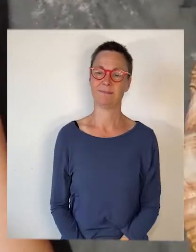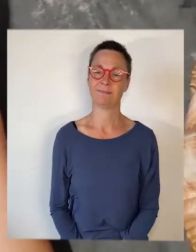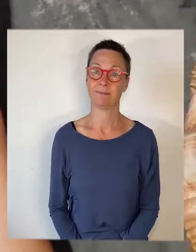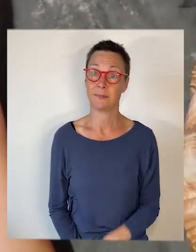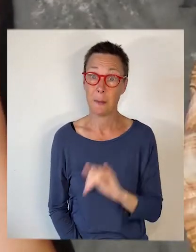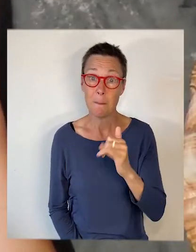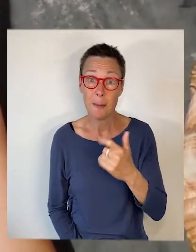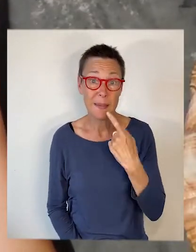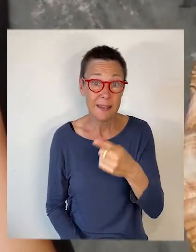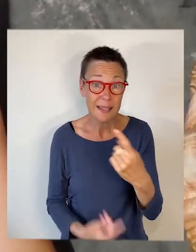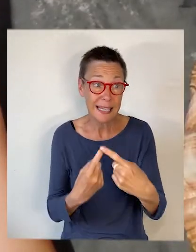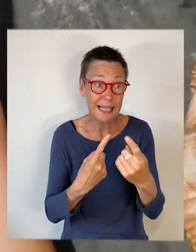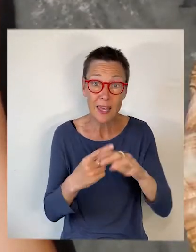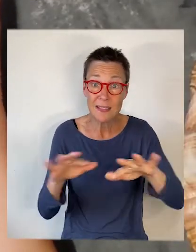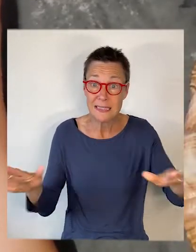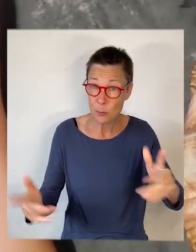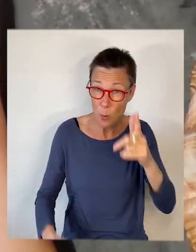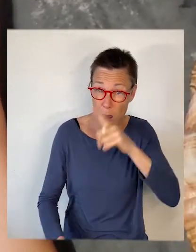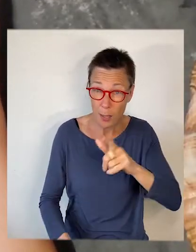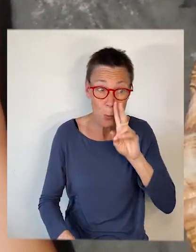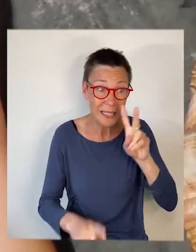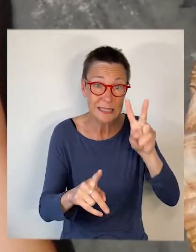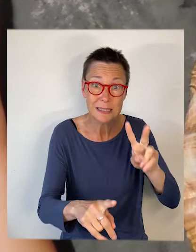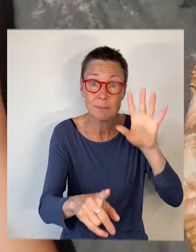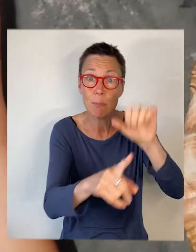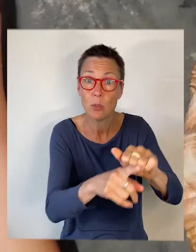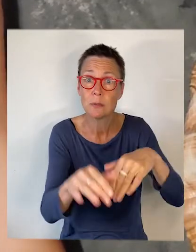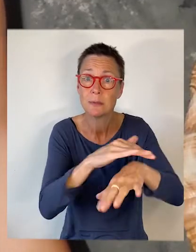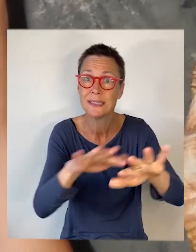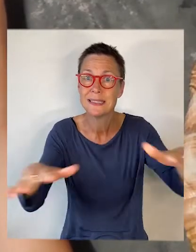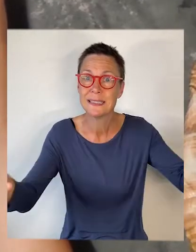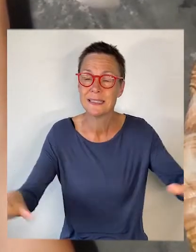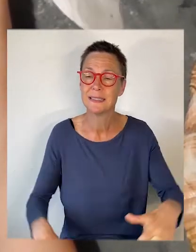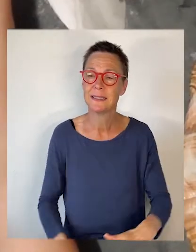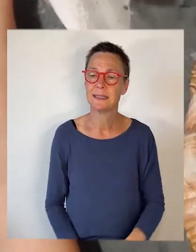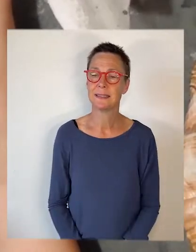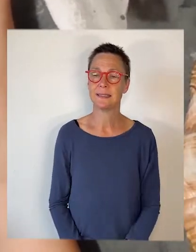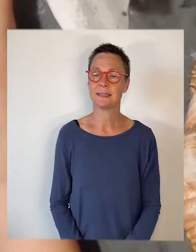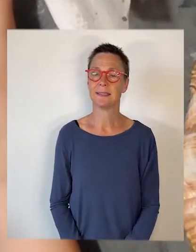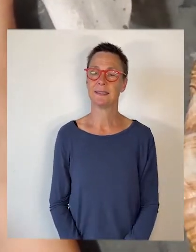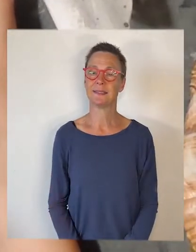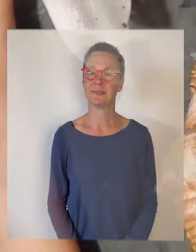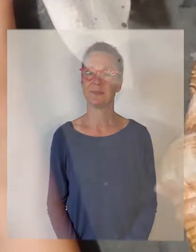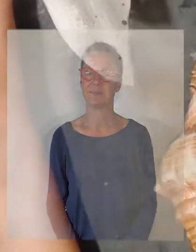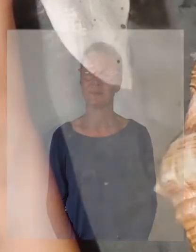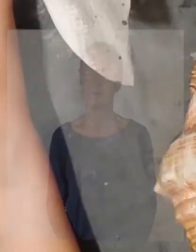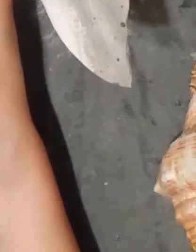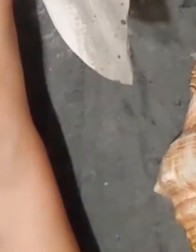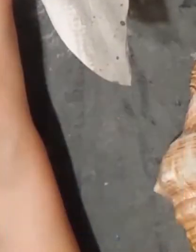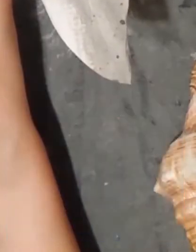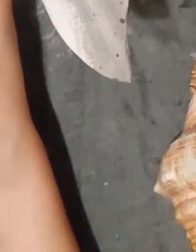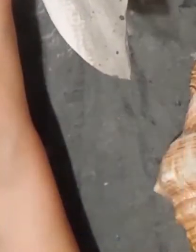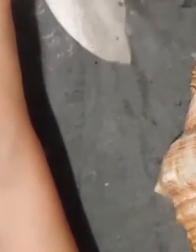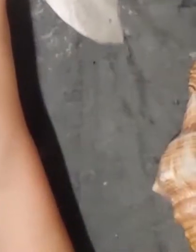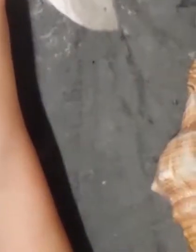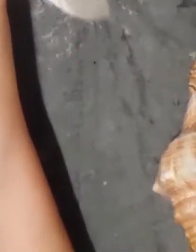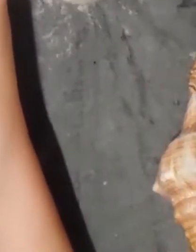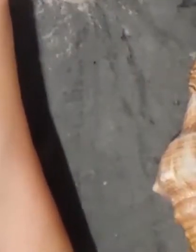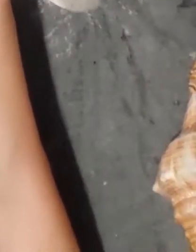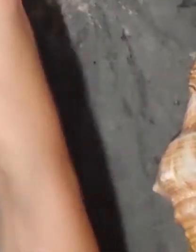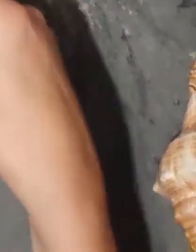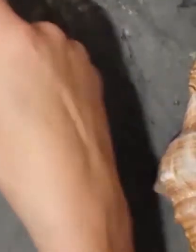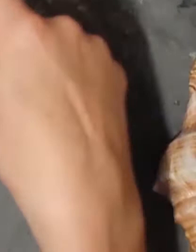coast and you're very lucky, you might see a humpback whale. He might roll and wave a fin at you.